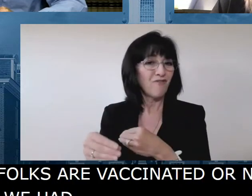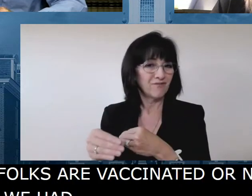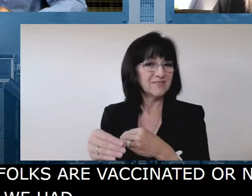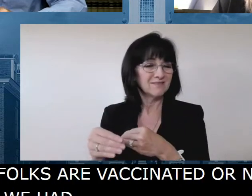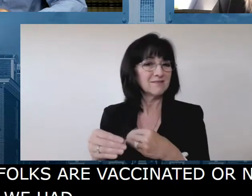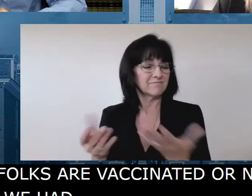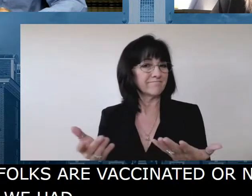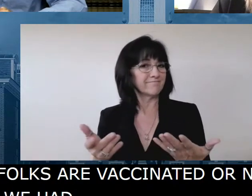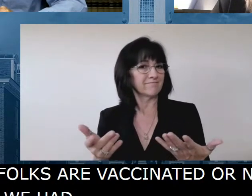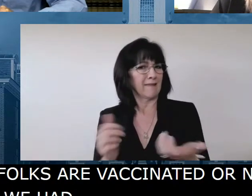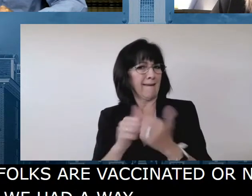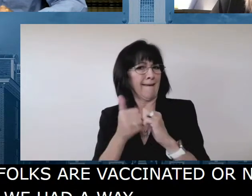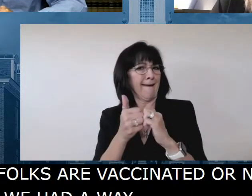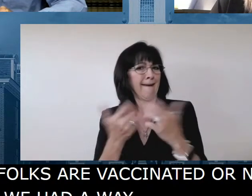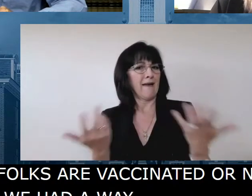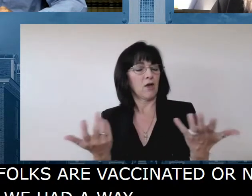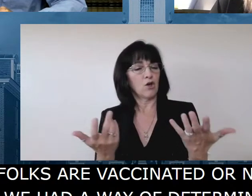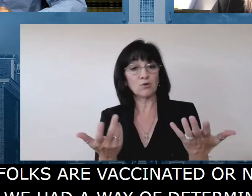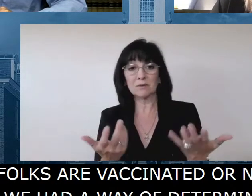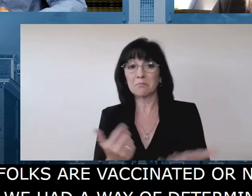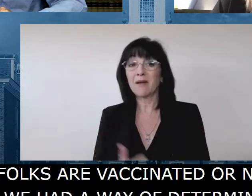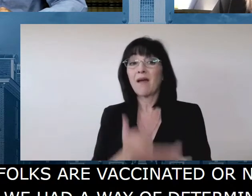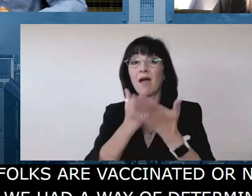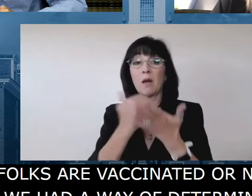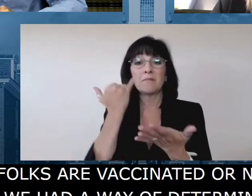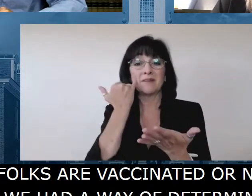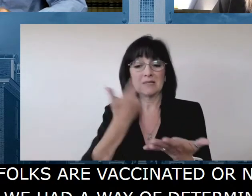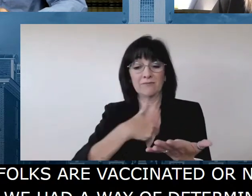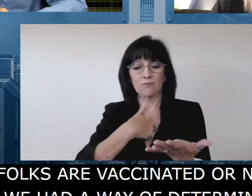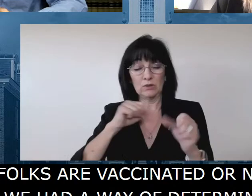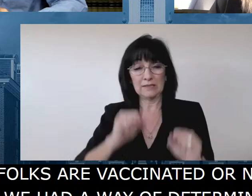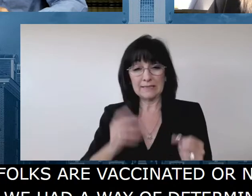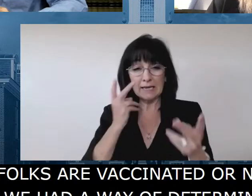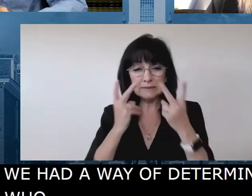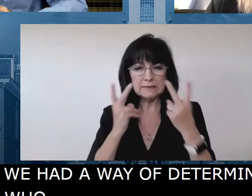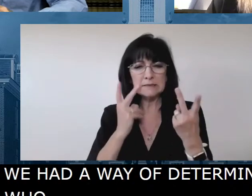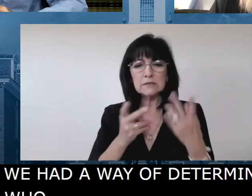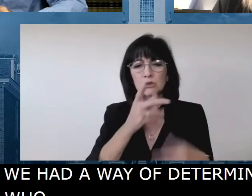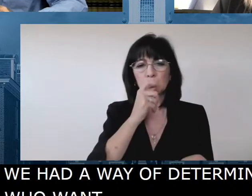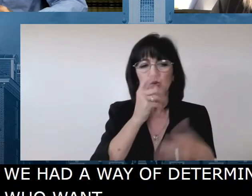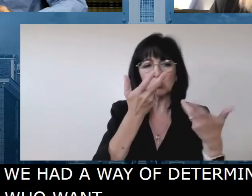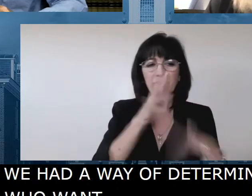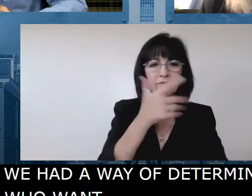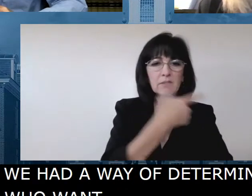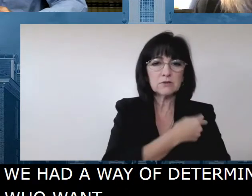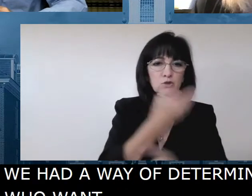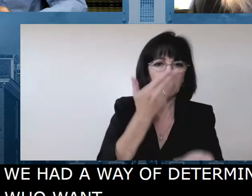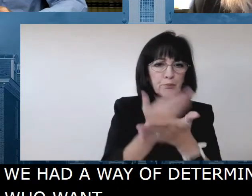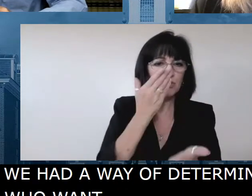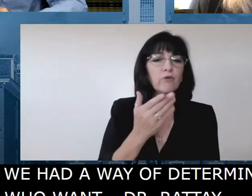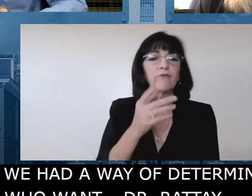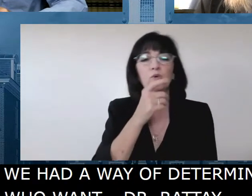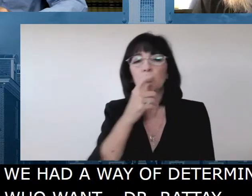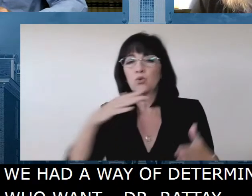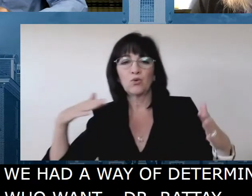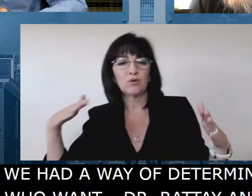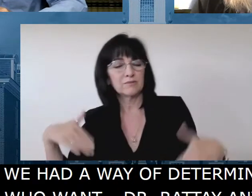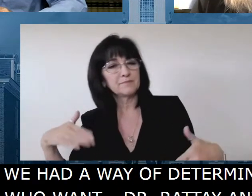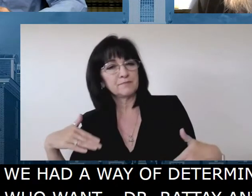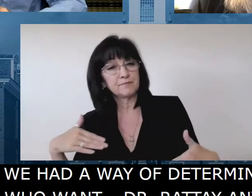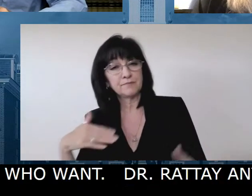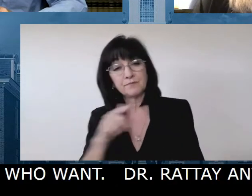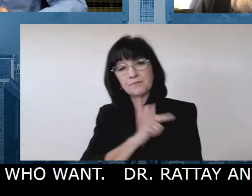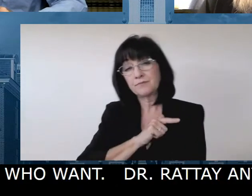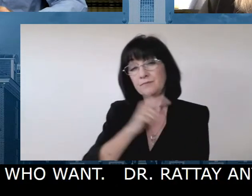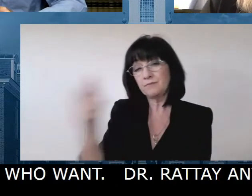of determining who was vaccinated and who wasn't. Dr. Rattay, any thoughts about that? We know that New York